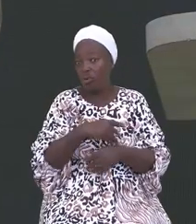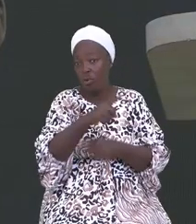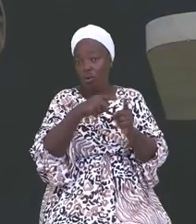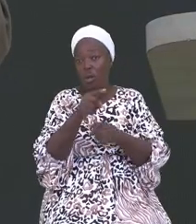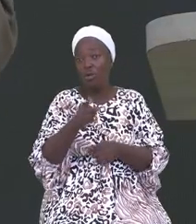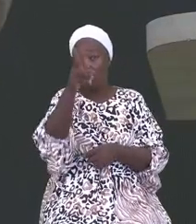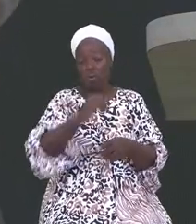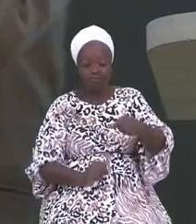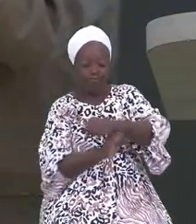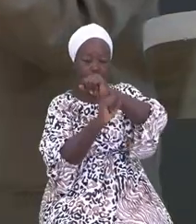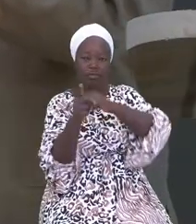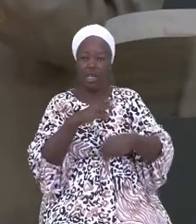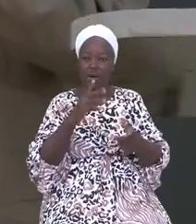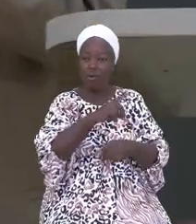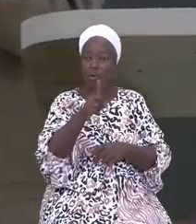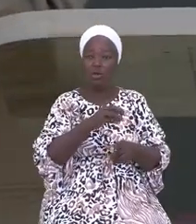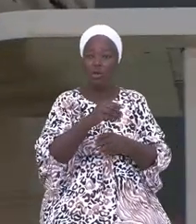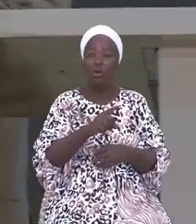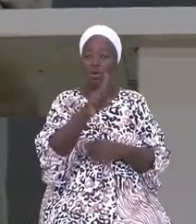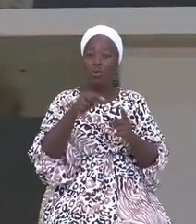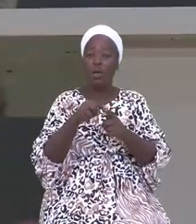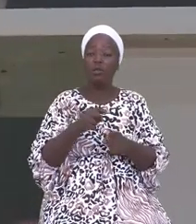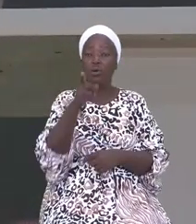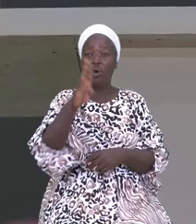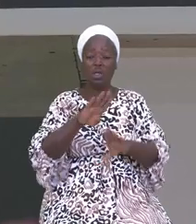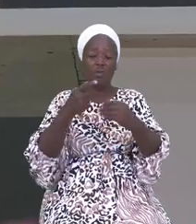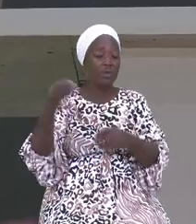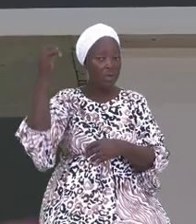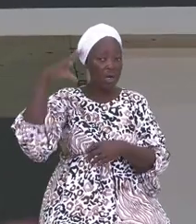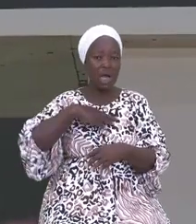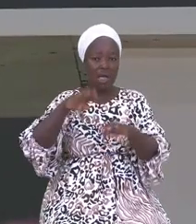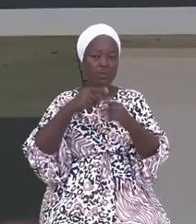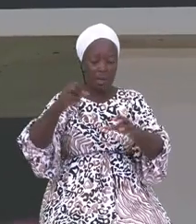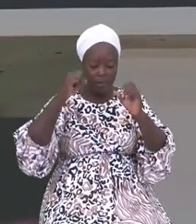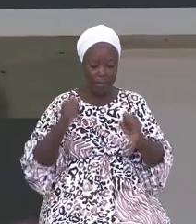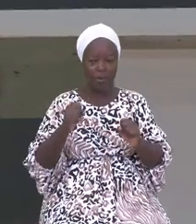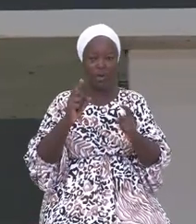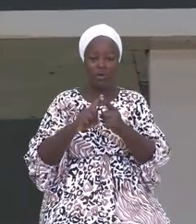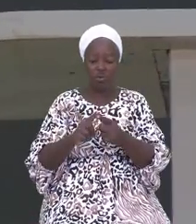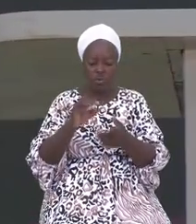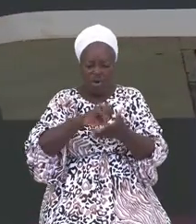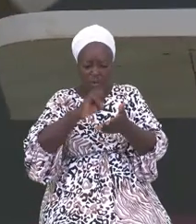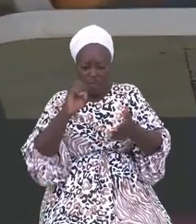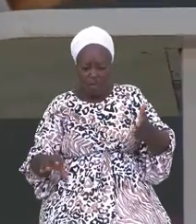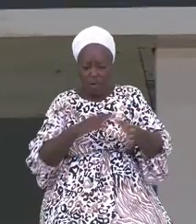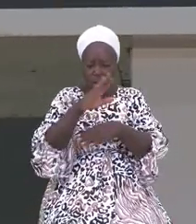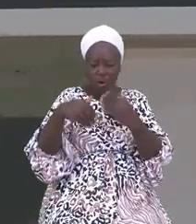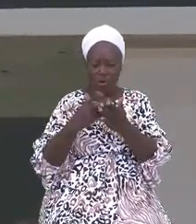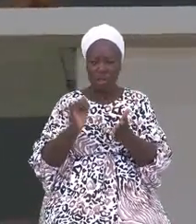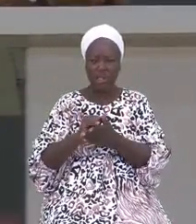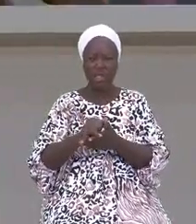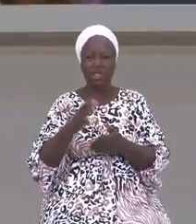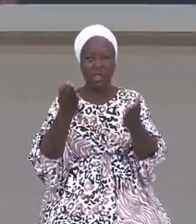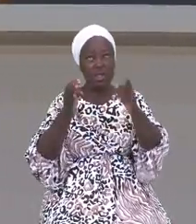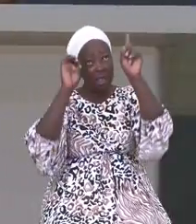God grants you grace, when God grants you the power to shed off everything he wants you to